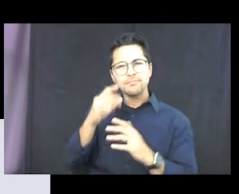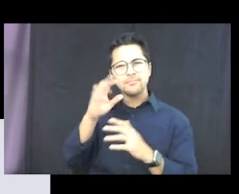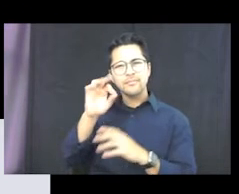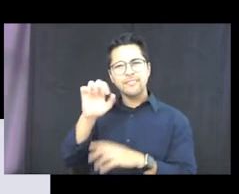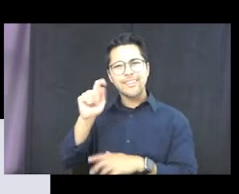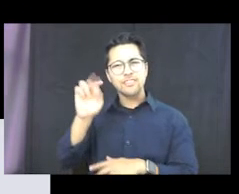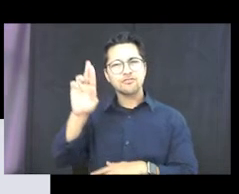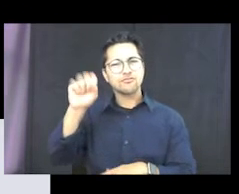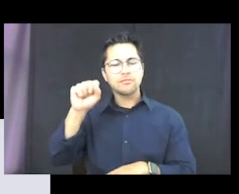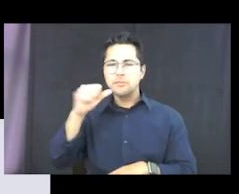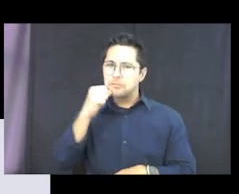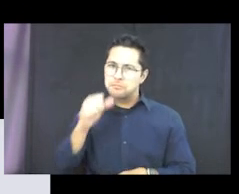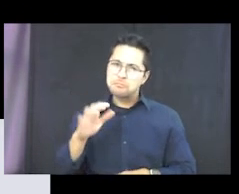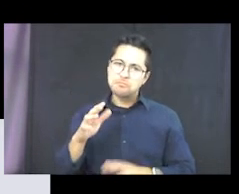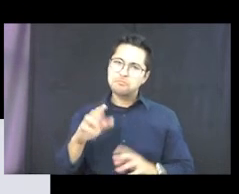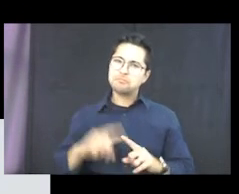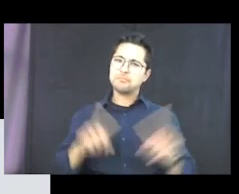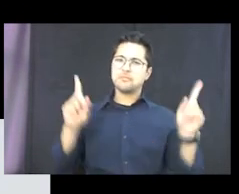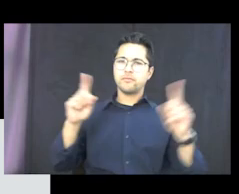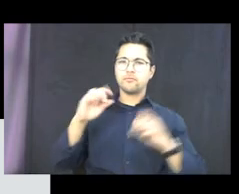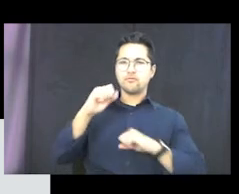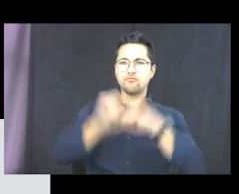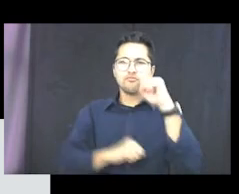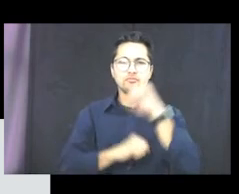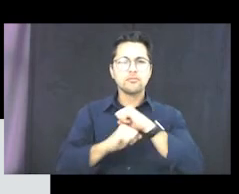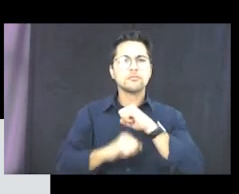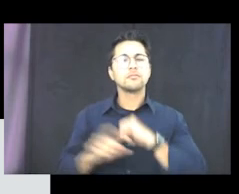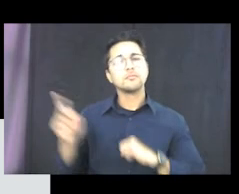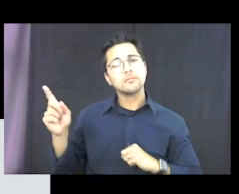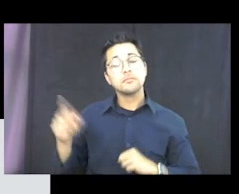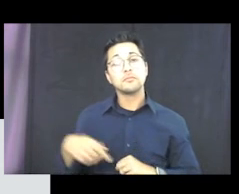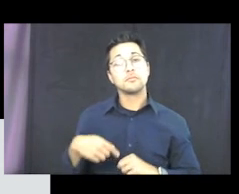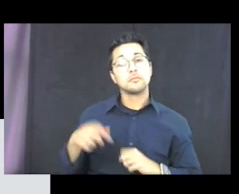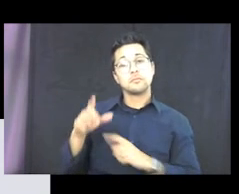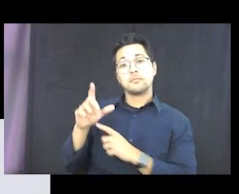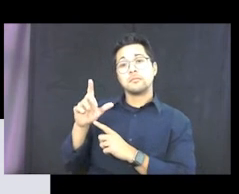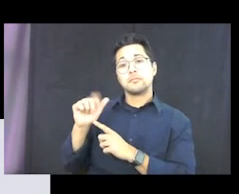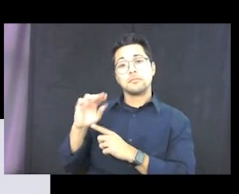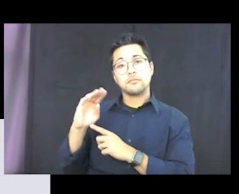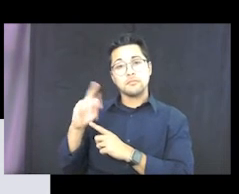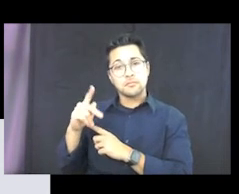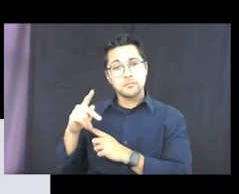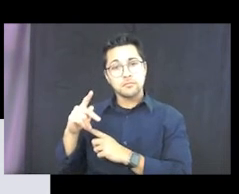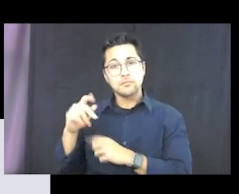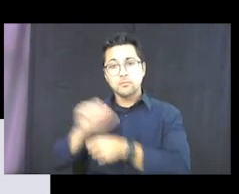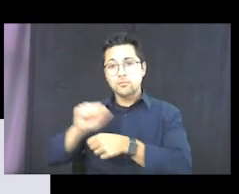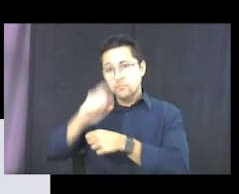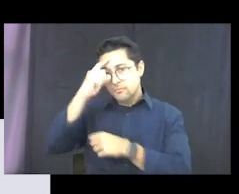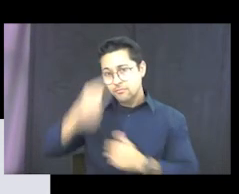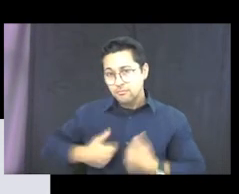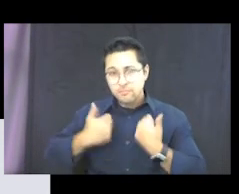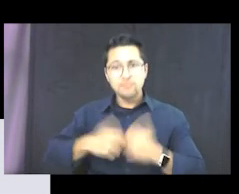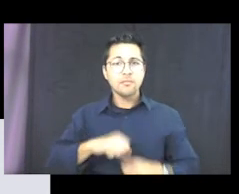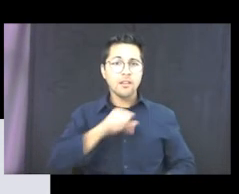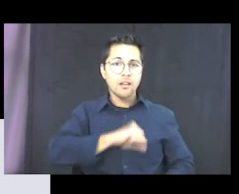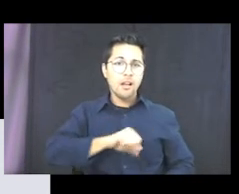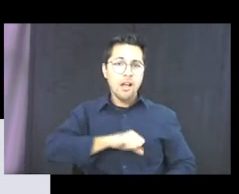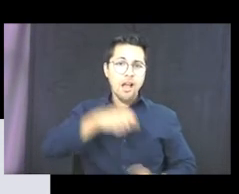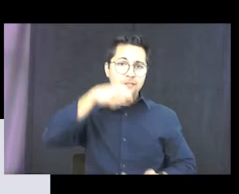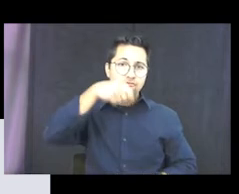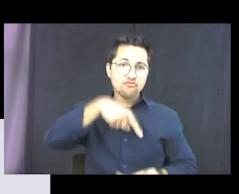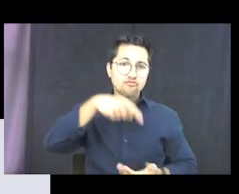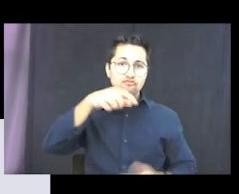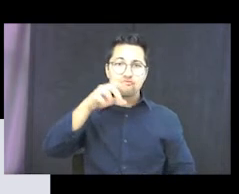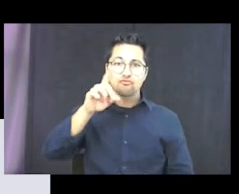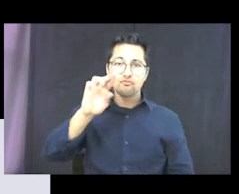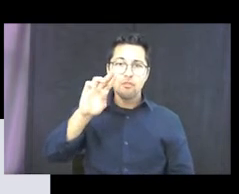a different structure. And so here, lamp words for life, cough drop are just a couple that fit